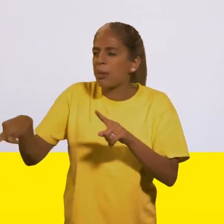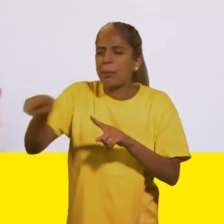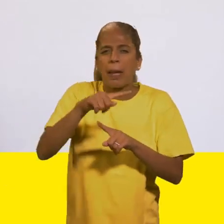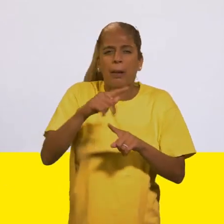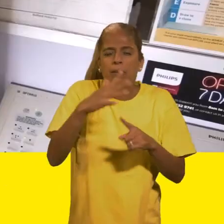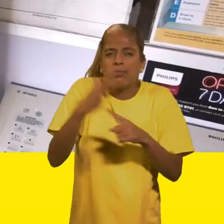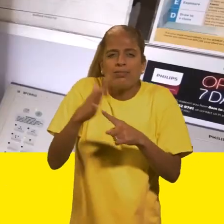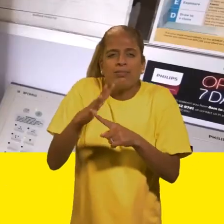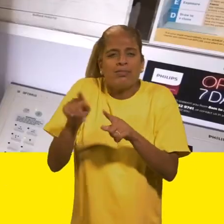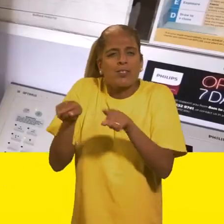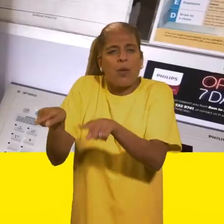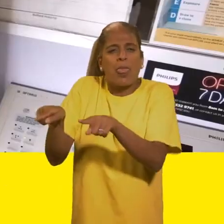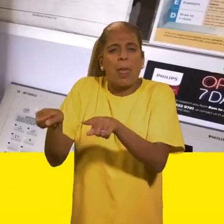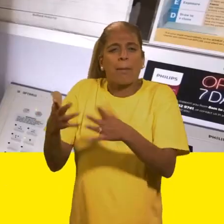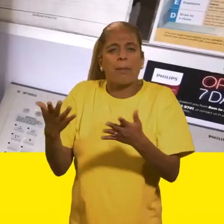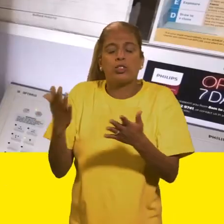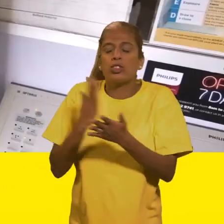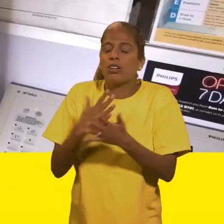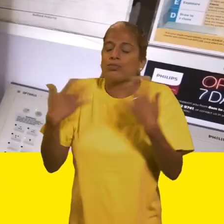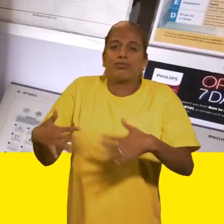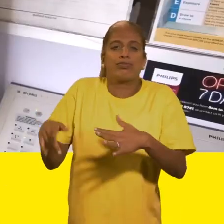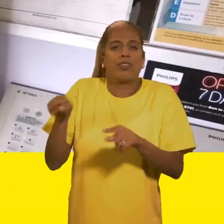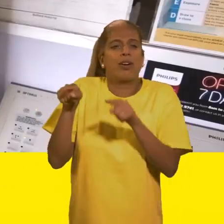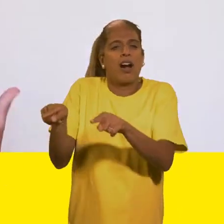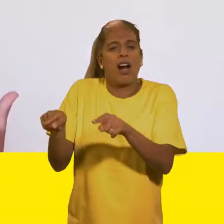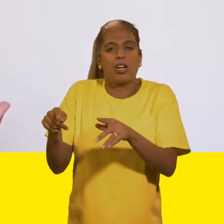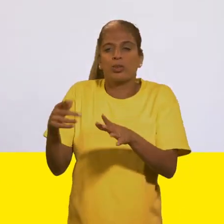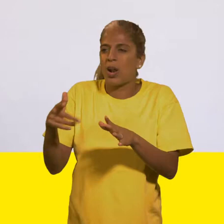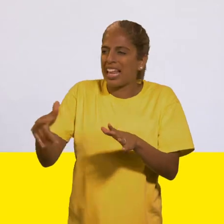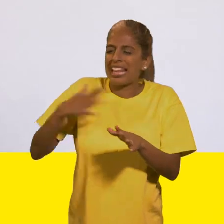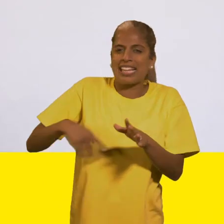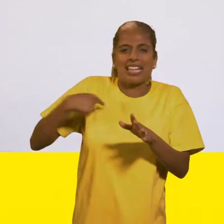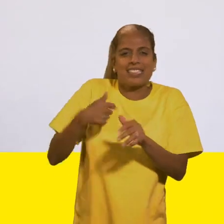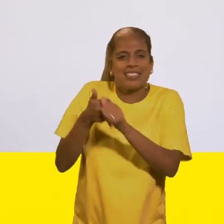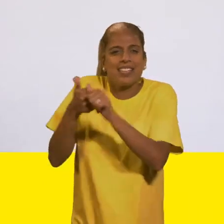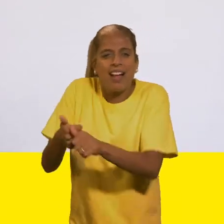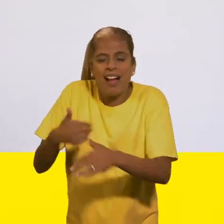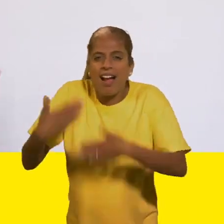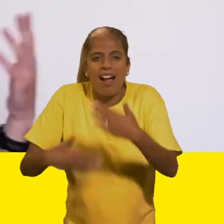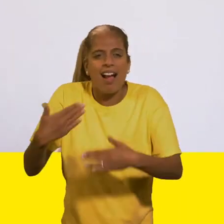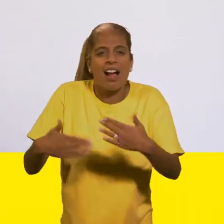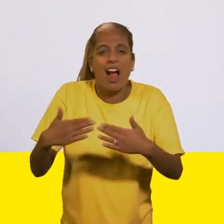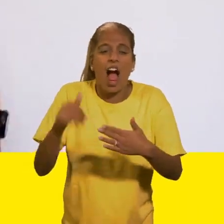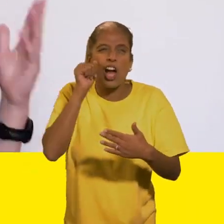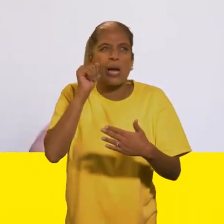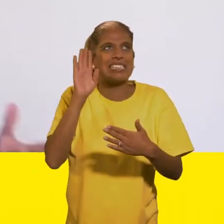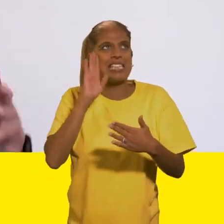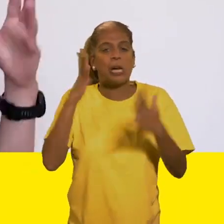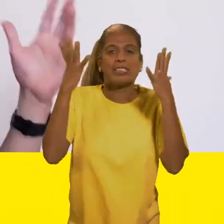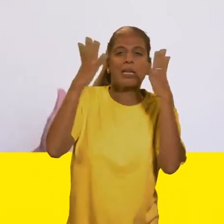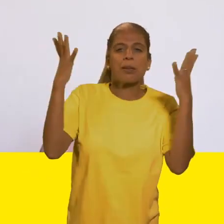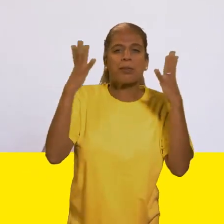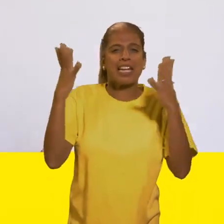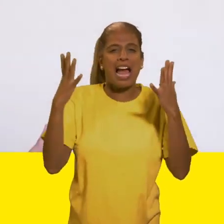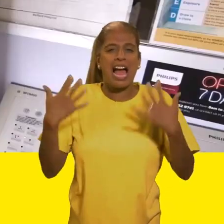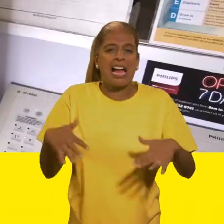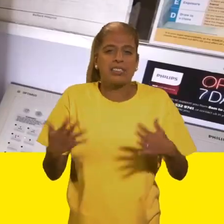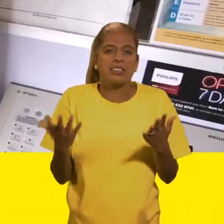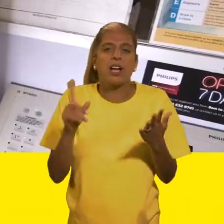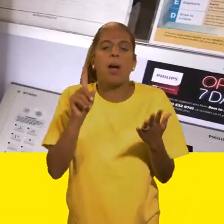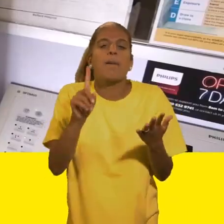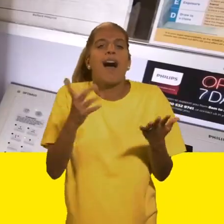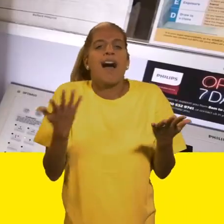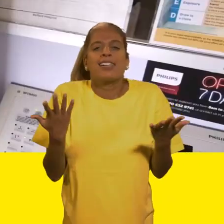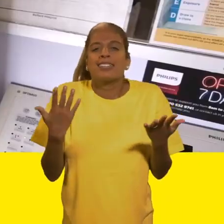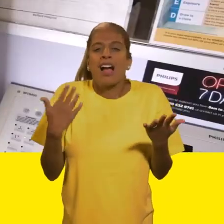many people, and it's such a major thing for them, and you're indispensable to them away. I know it sounds very big-headed. I